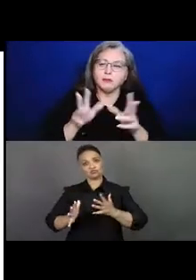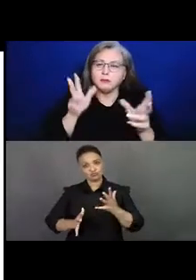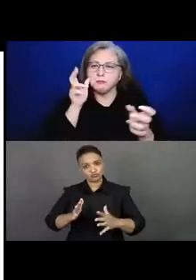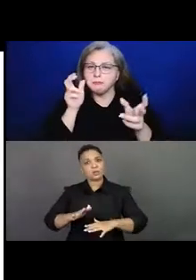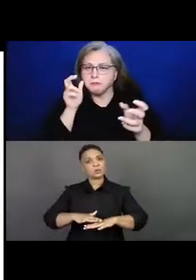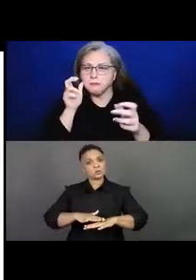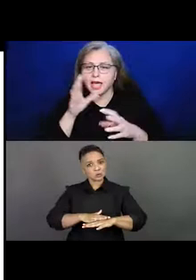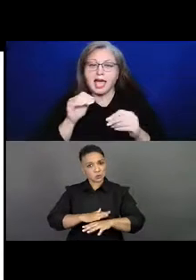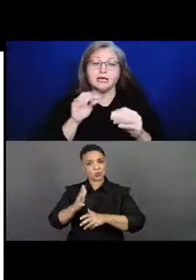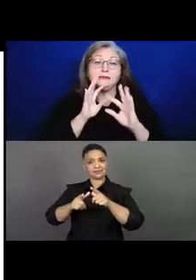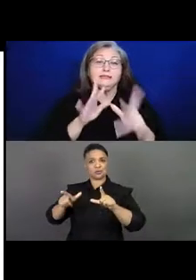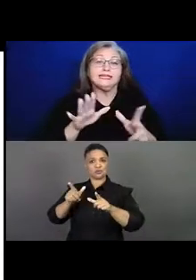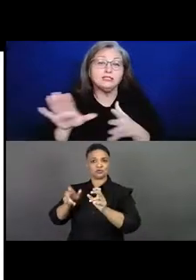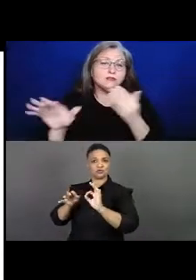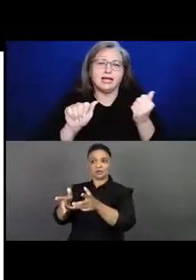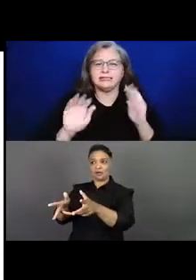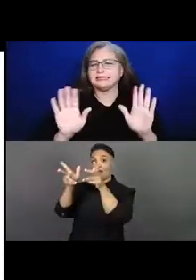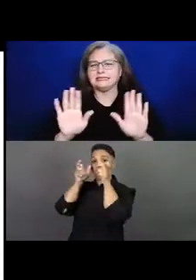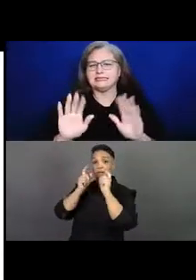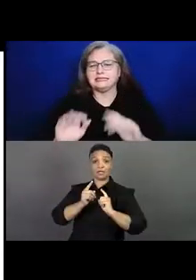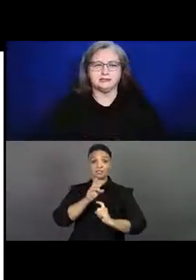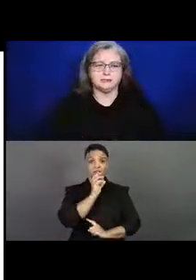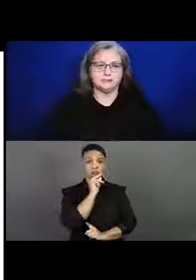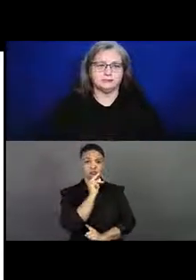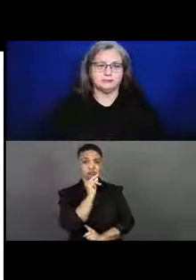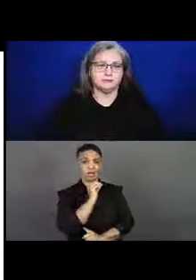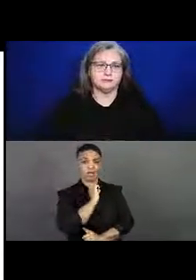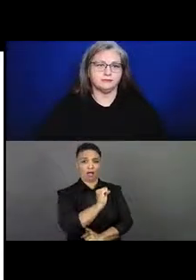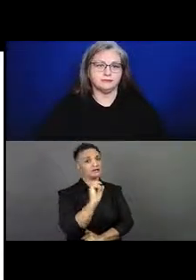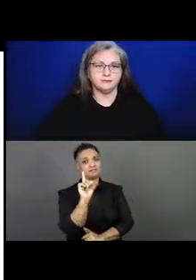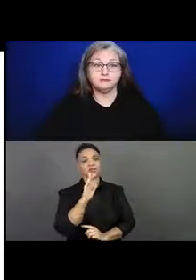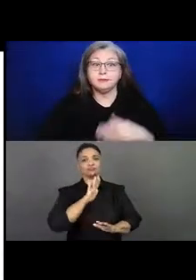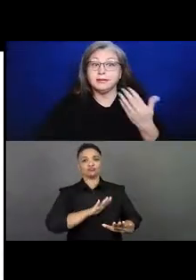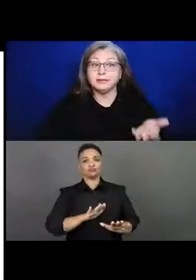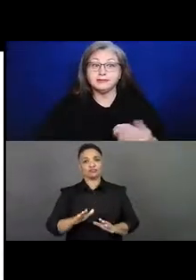not speak too fast. Next slide, please.